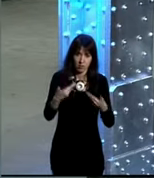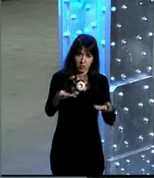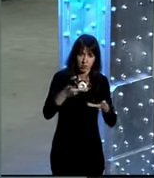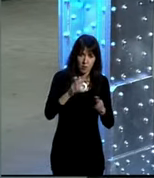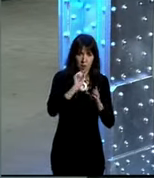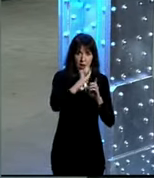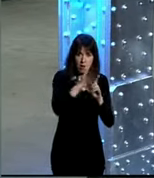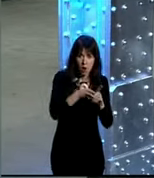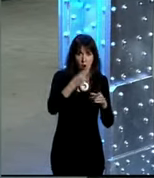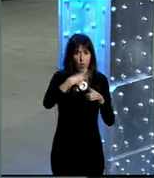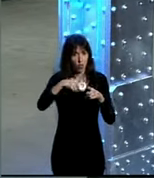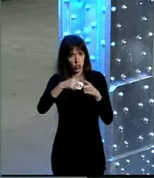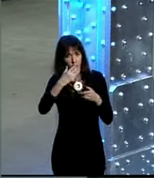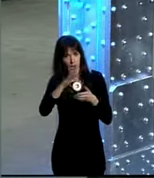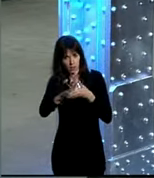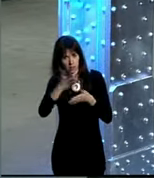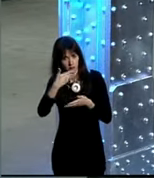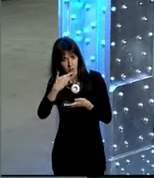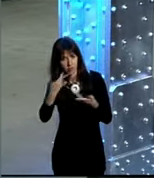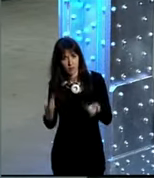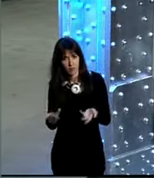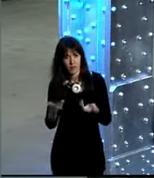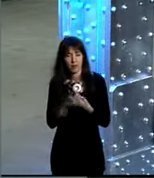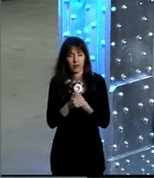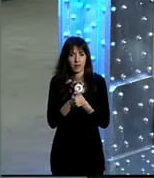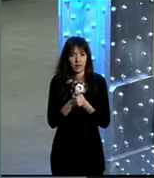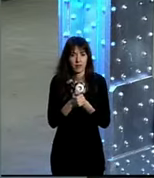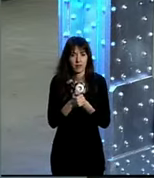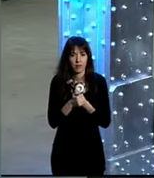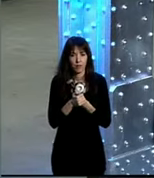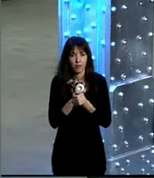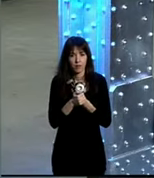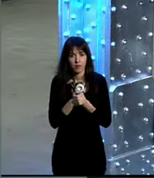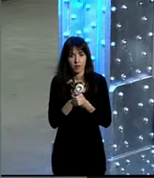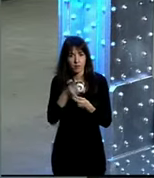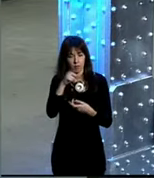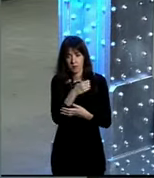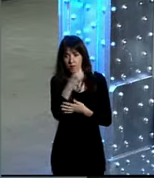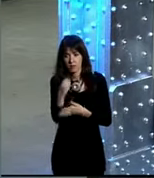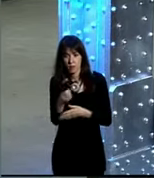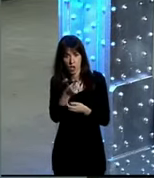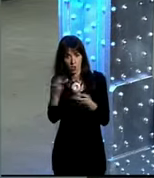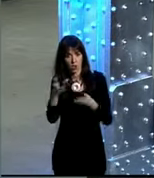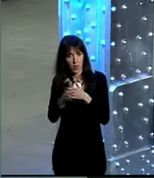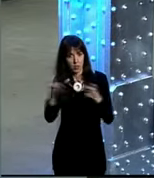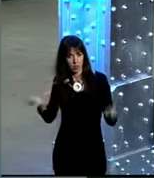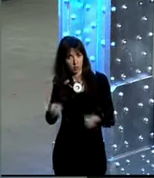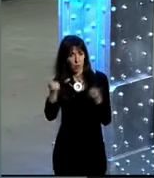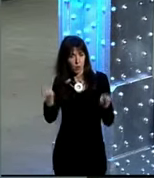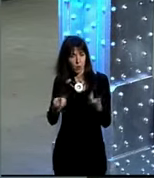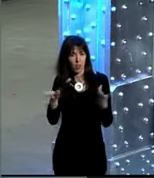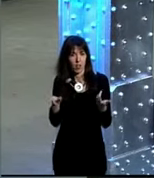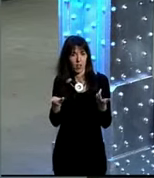stuff and having a promoting other people and supporting other people, so that they in turn will be